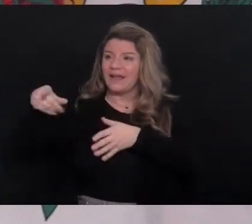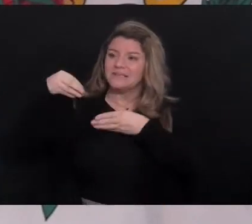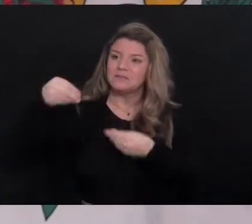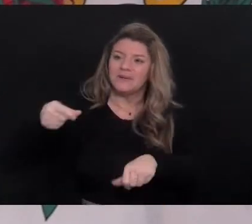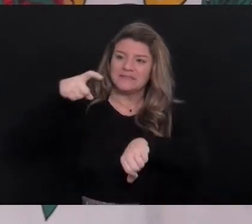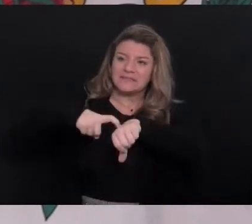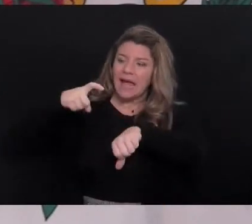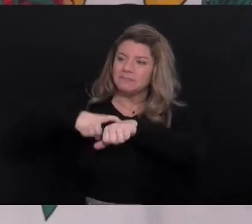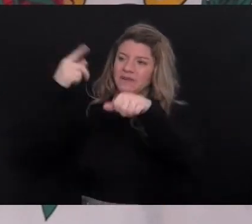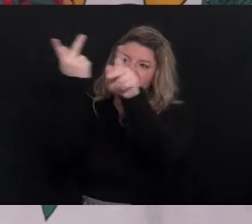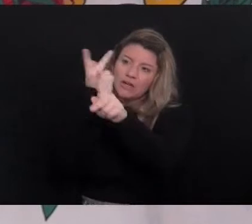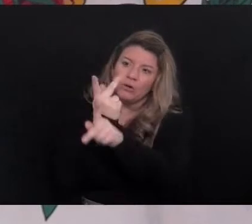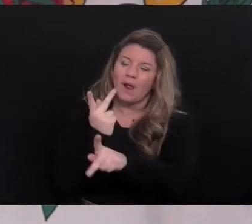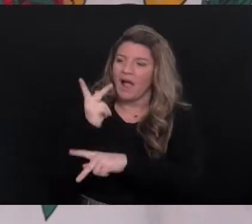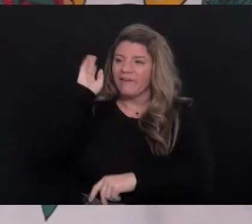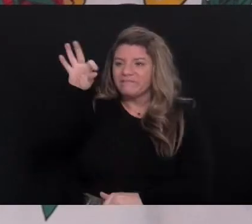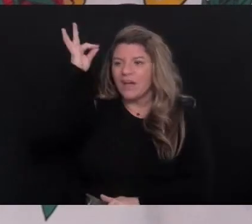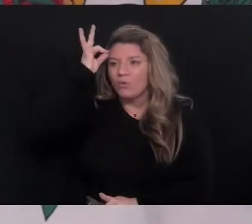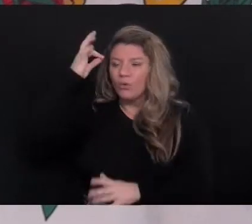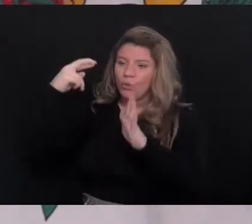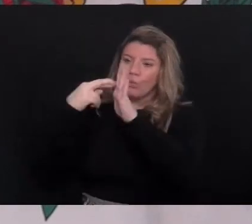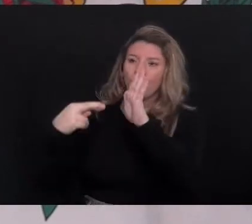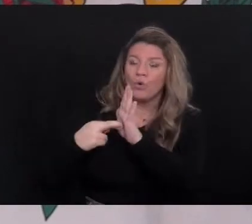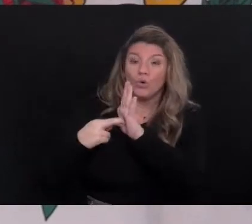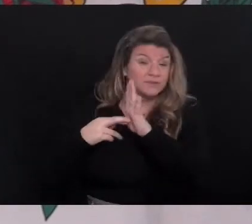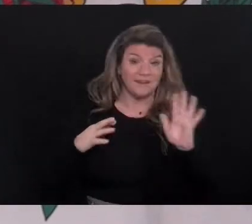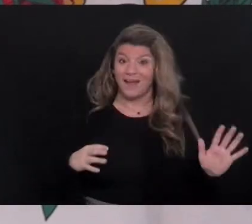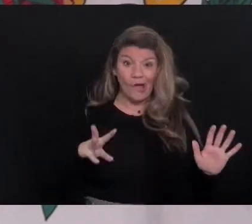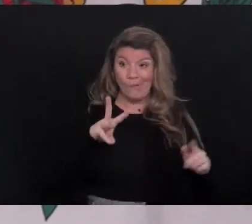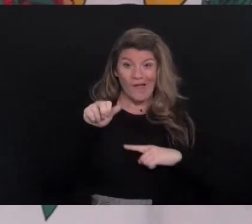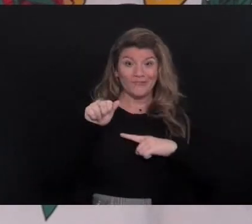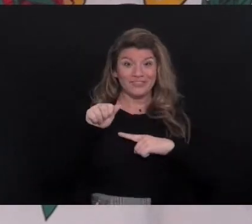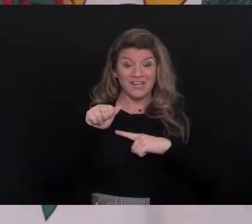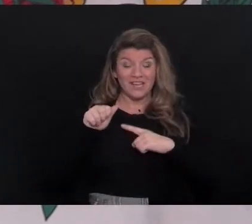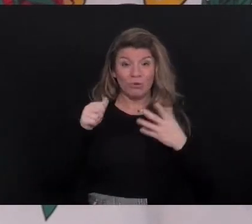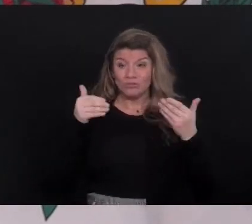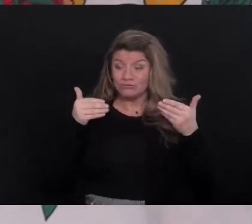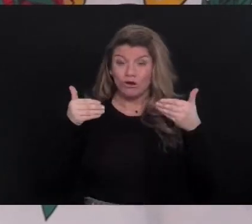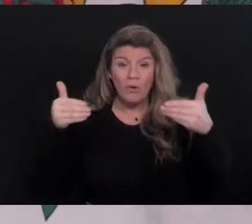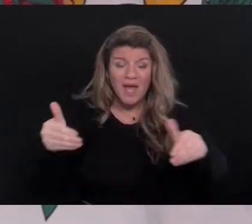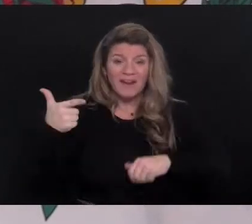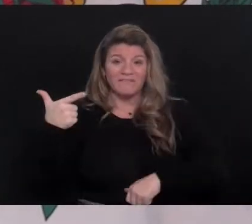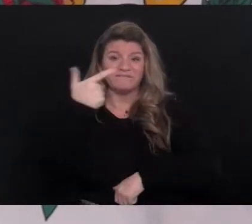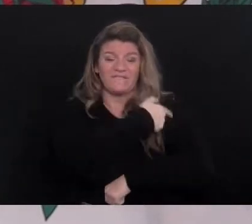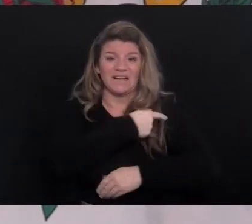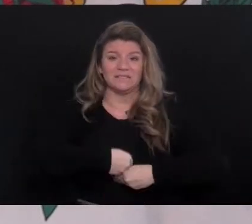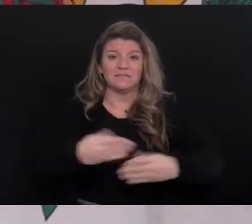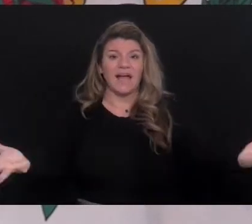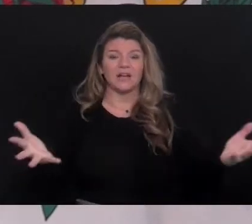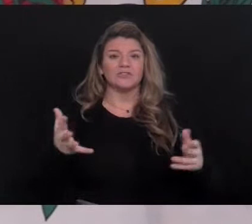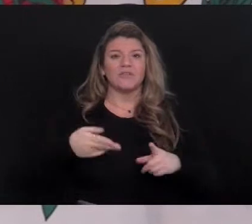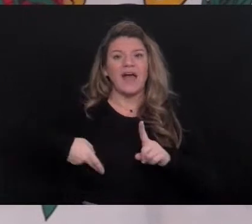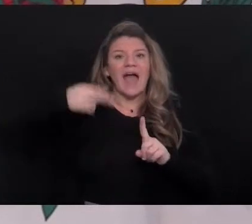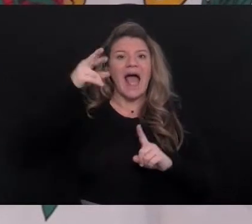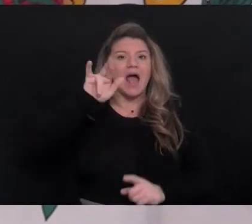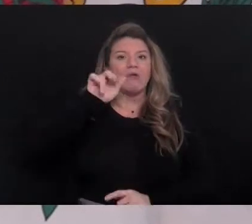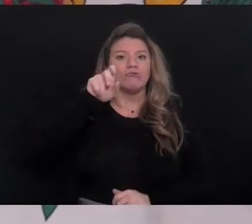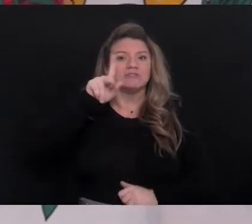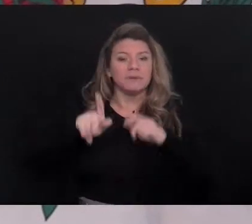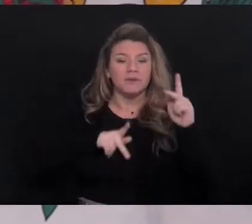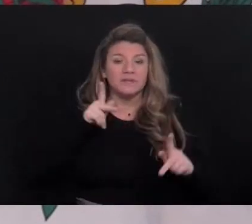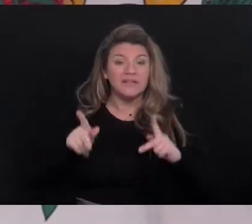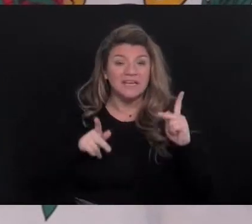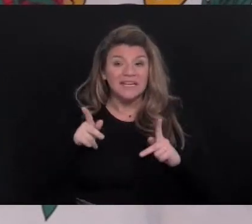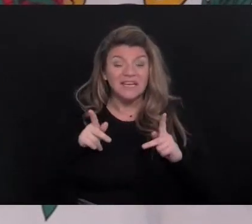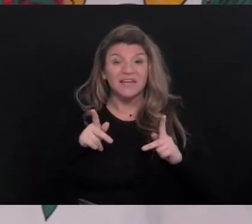cutting through federal red tape, West Virginia was getting the vaccine out to our most vulnerable people.